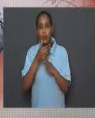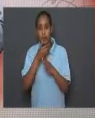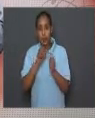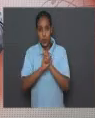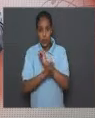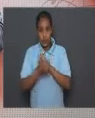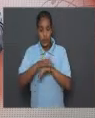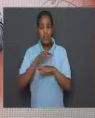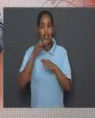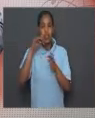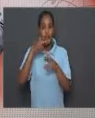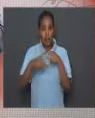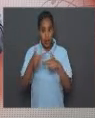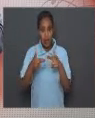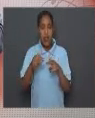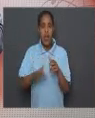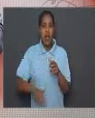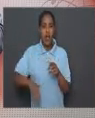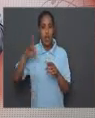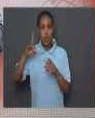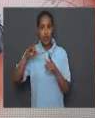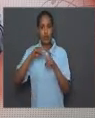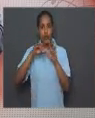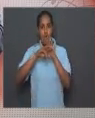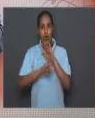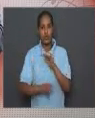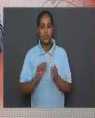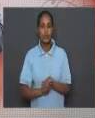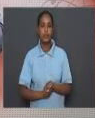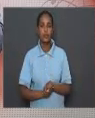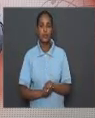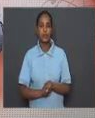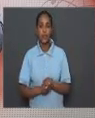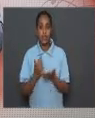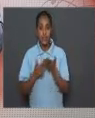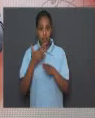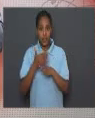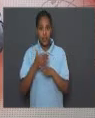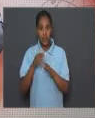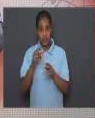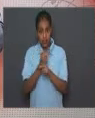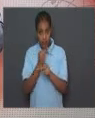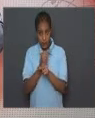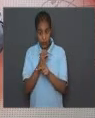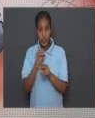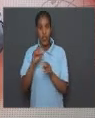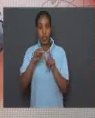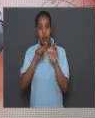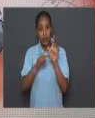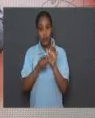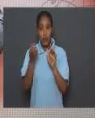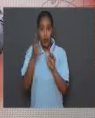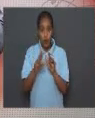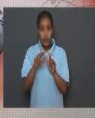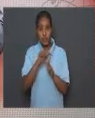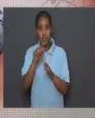their reactivity from highest to lowest. Thus, the nature of the ions, or